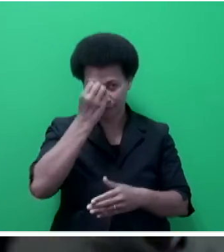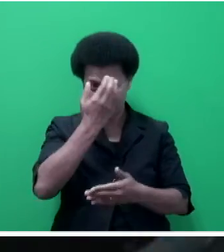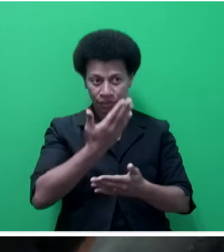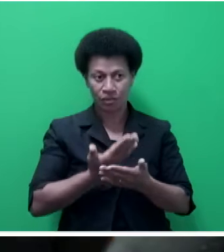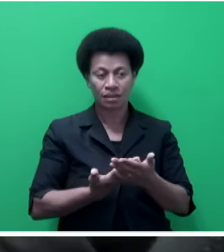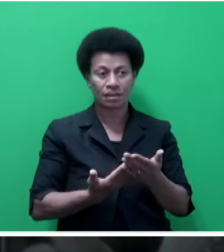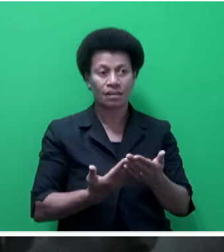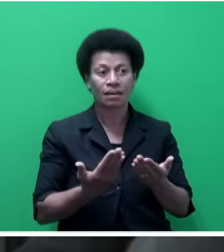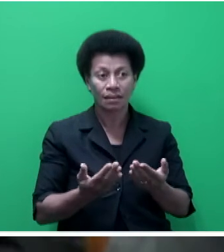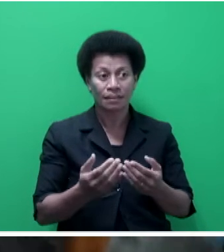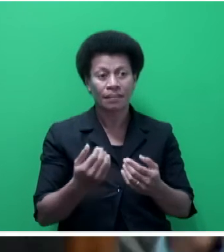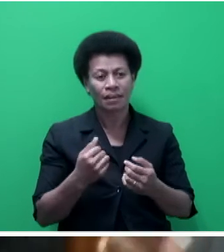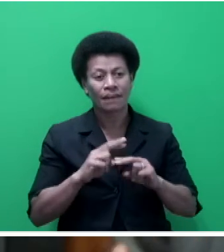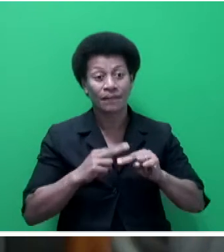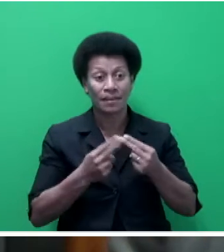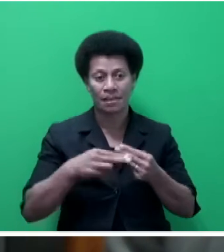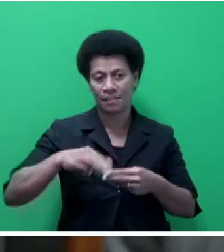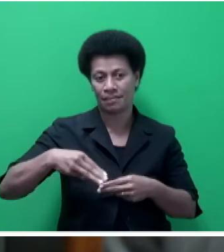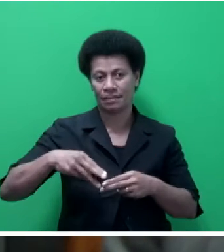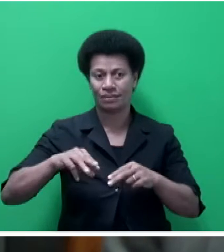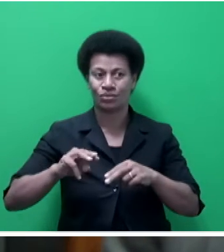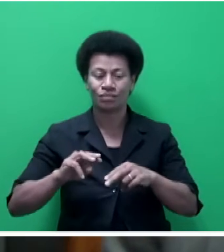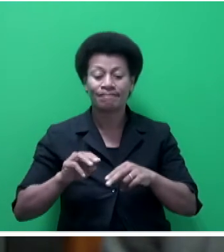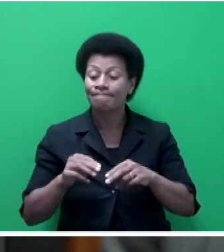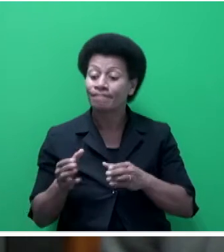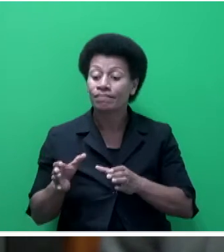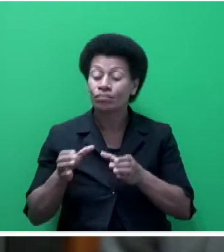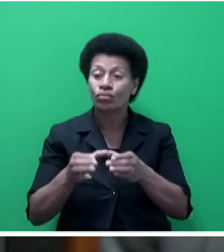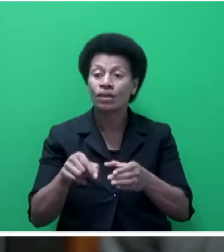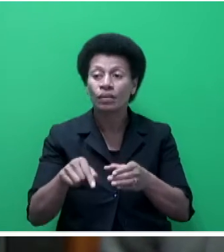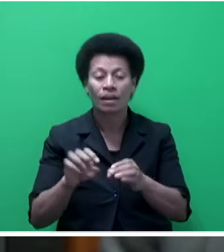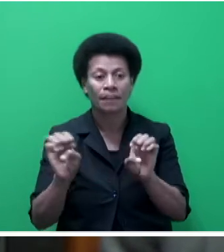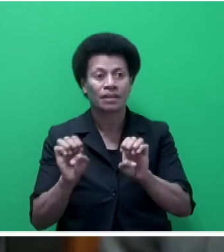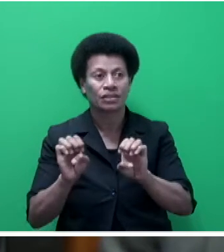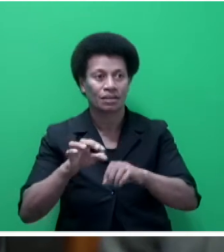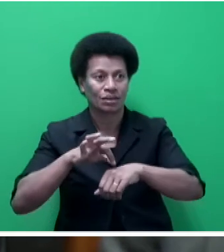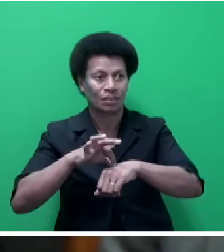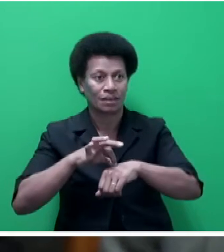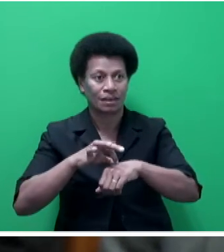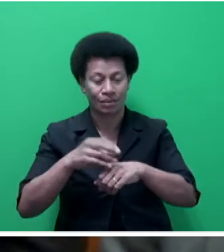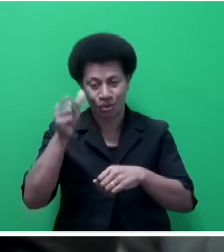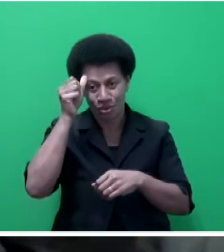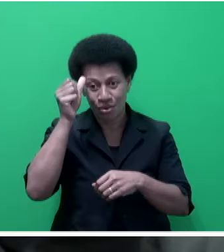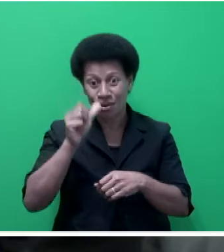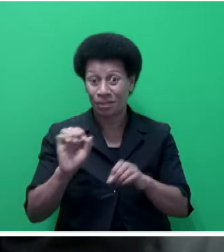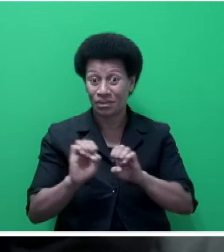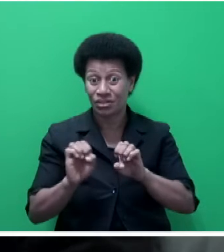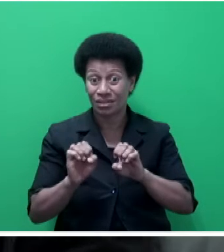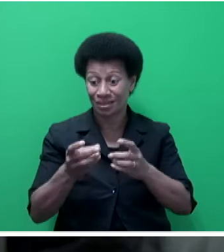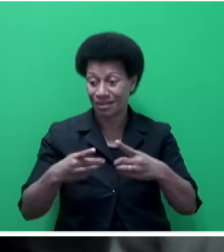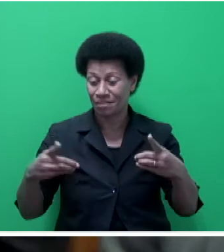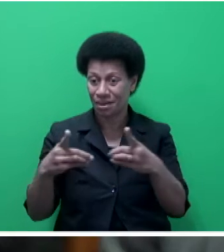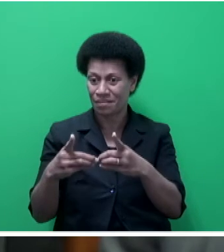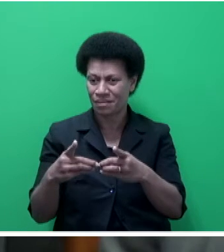departments. And also remember that not far ago, about 10, 15 years ago, the emergency department in CWM was once called the